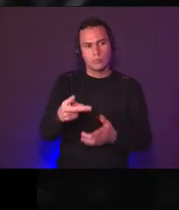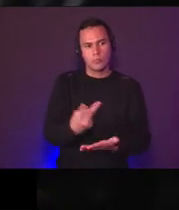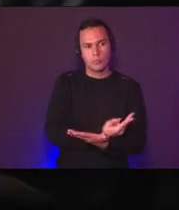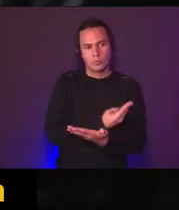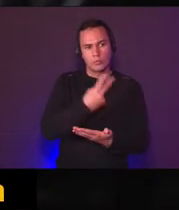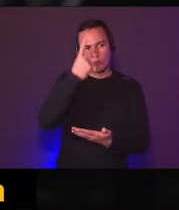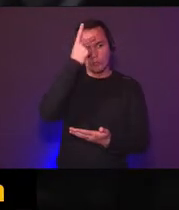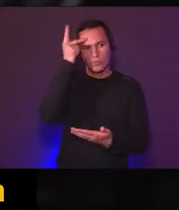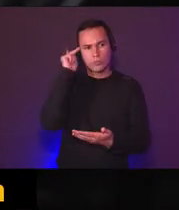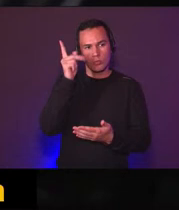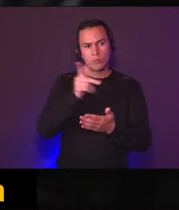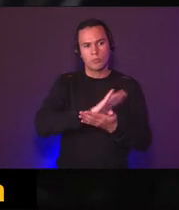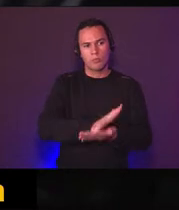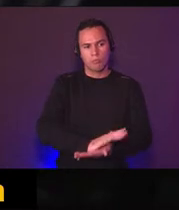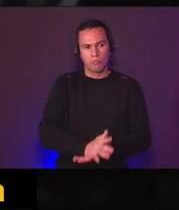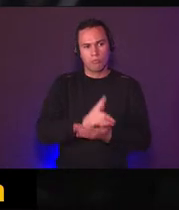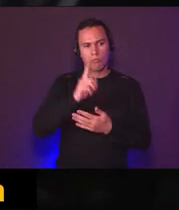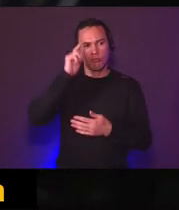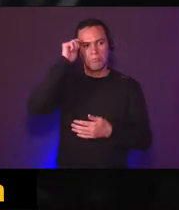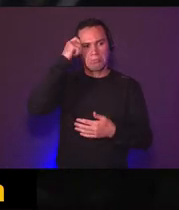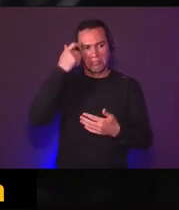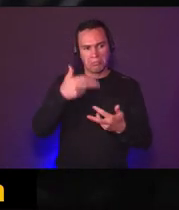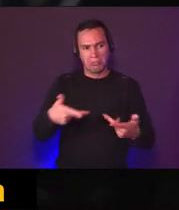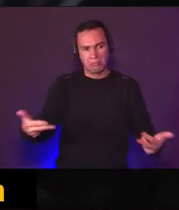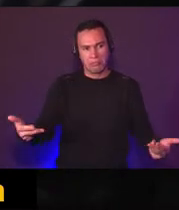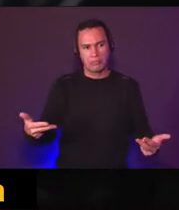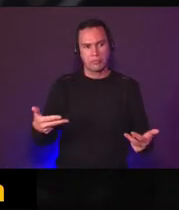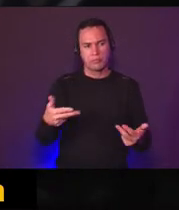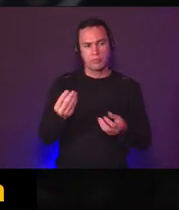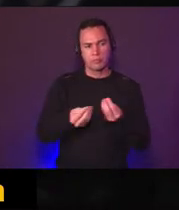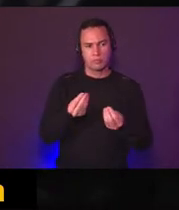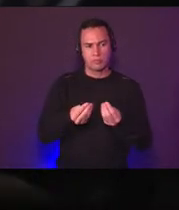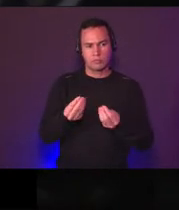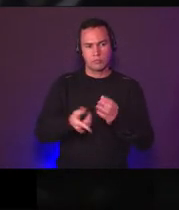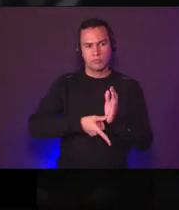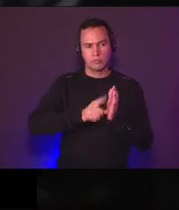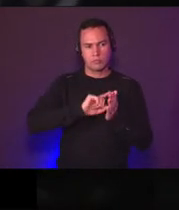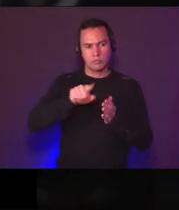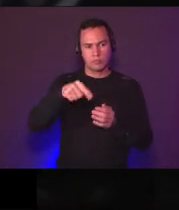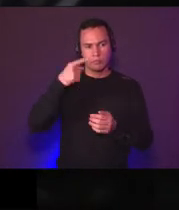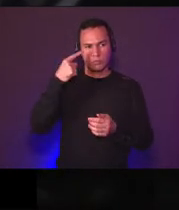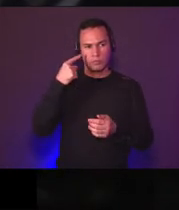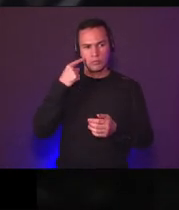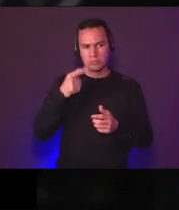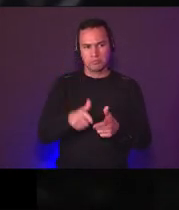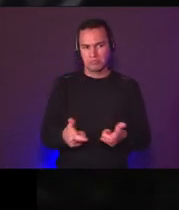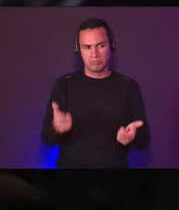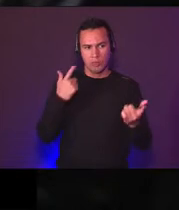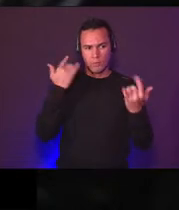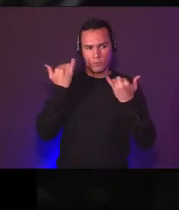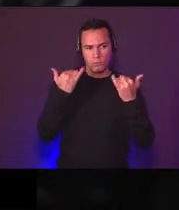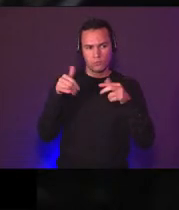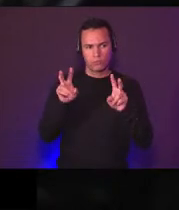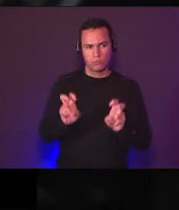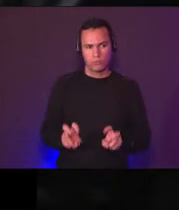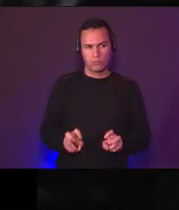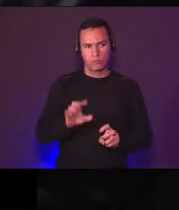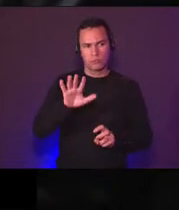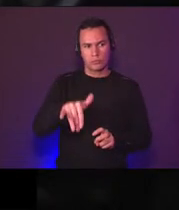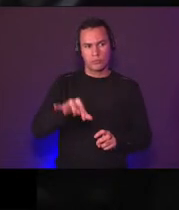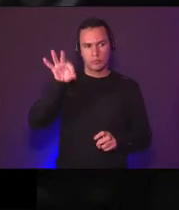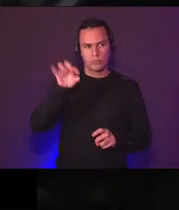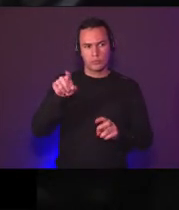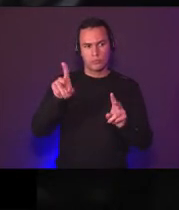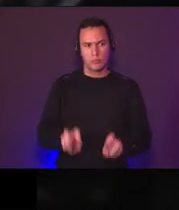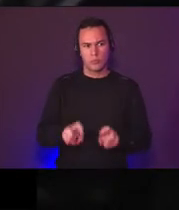nature. Can you talk about what the presumptions were at the time of these riots, particularly in white America,